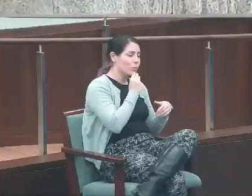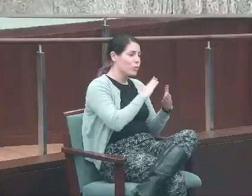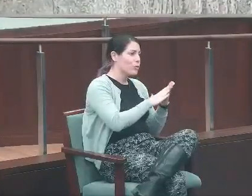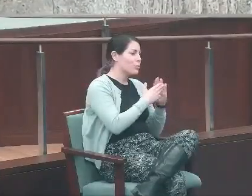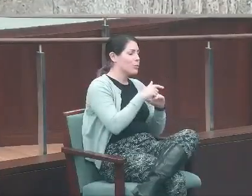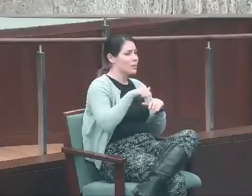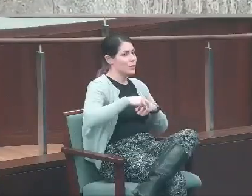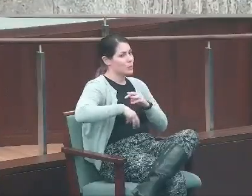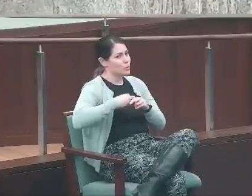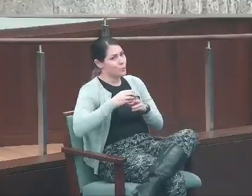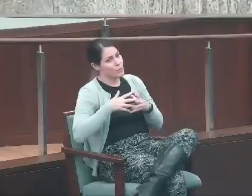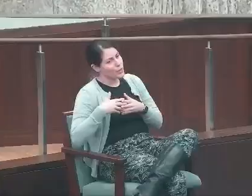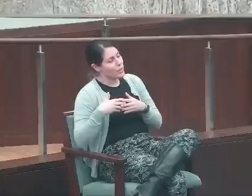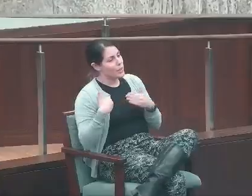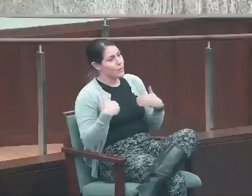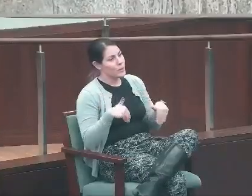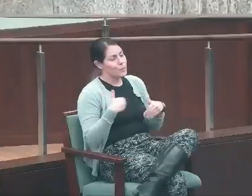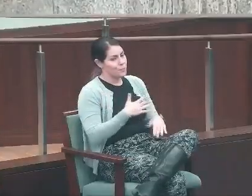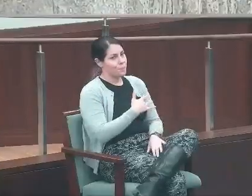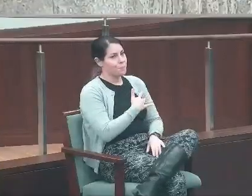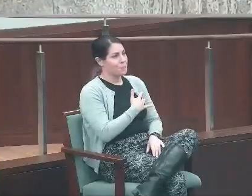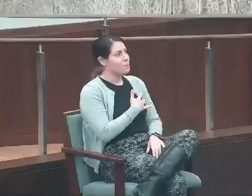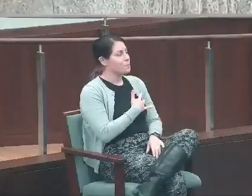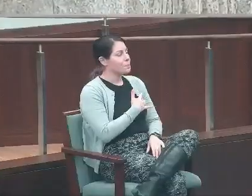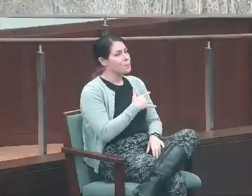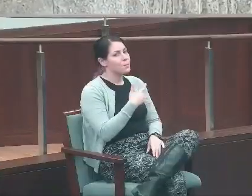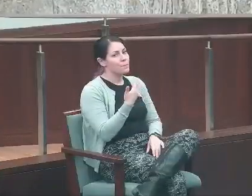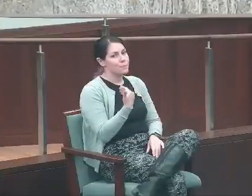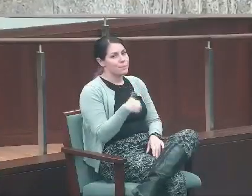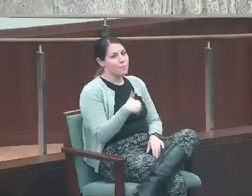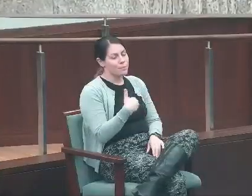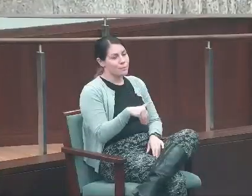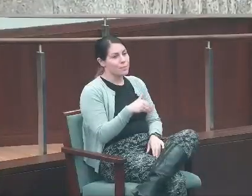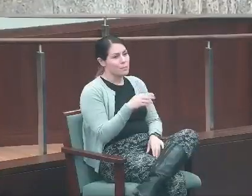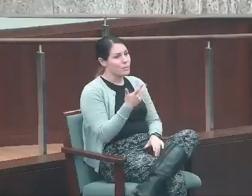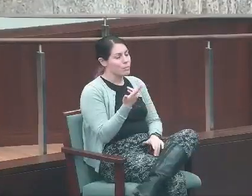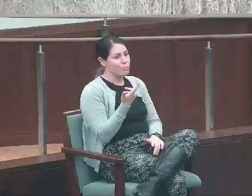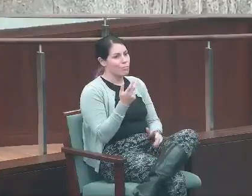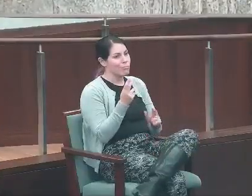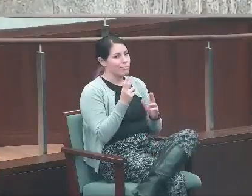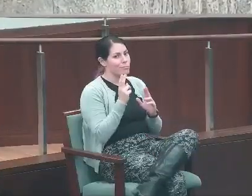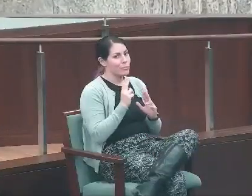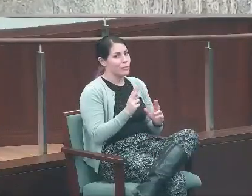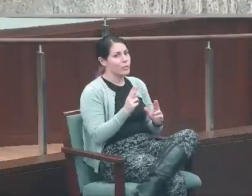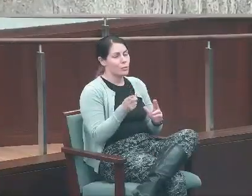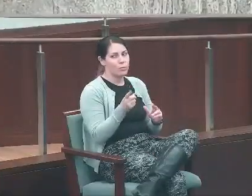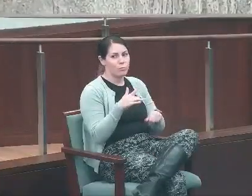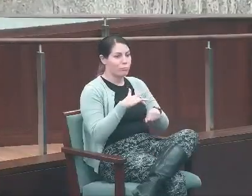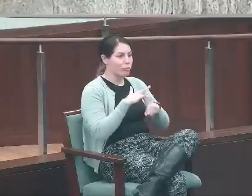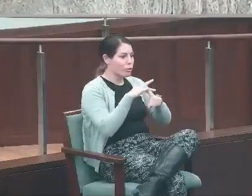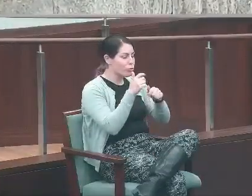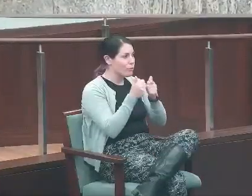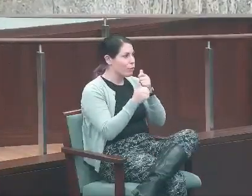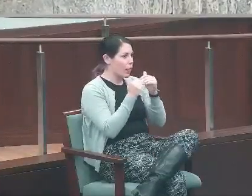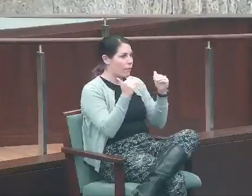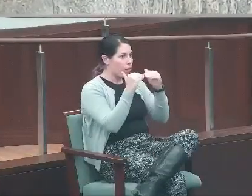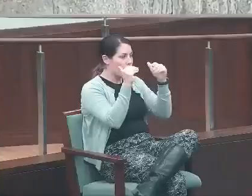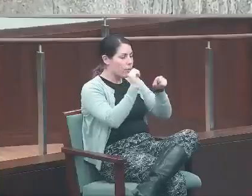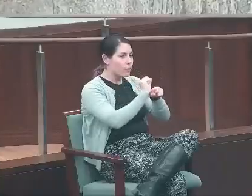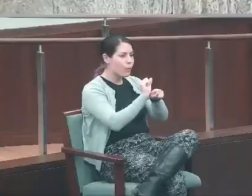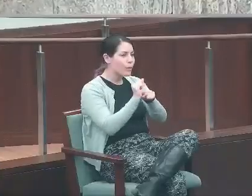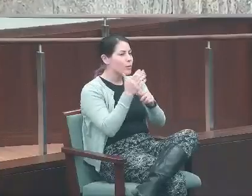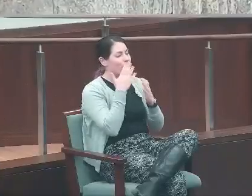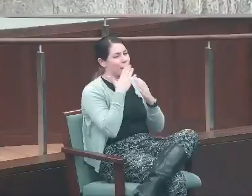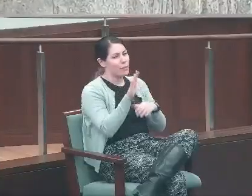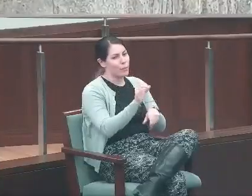is matched by no one else. And so you have been a true leader at every level, and I thank you for